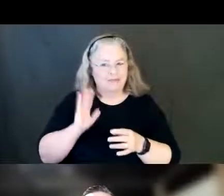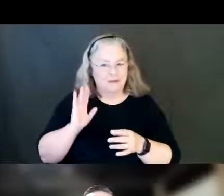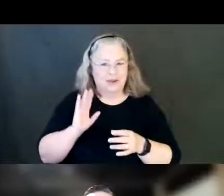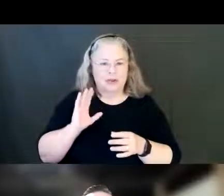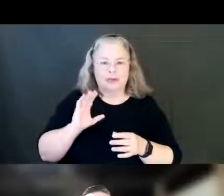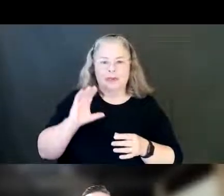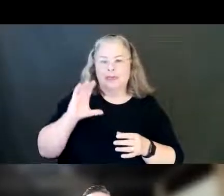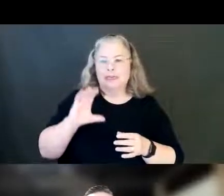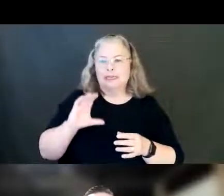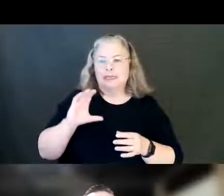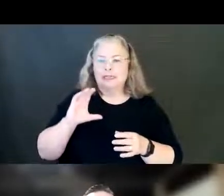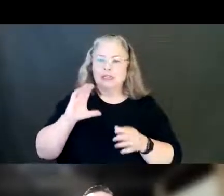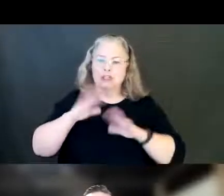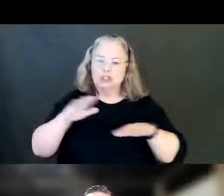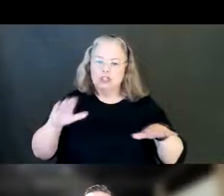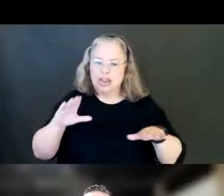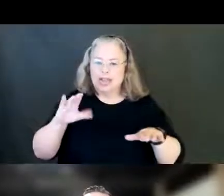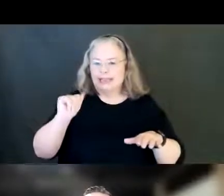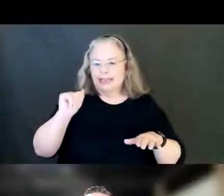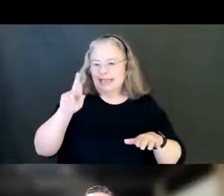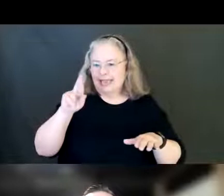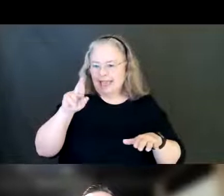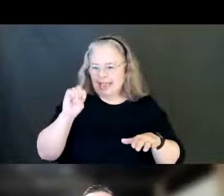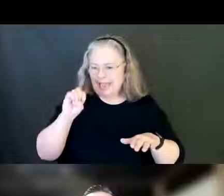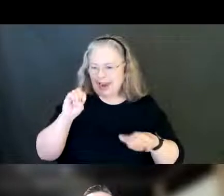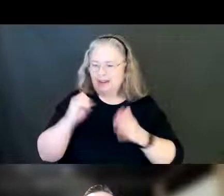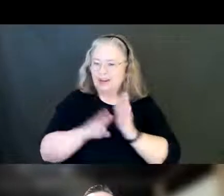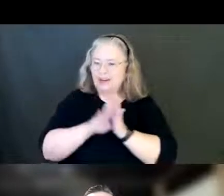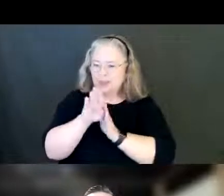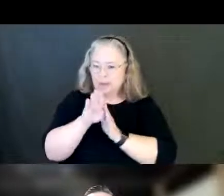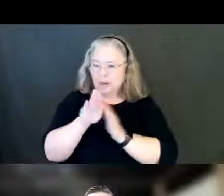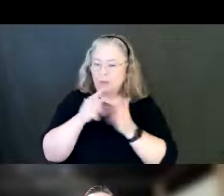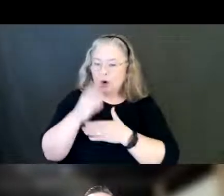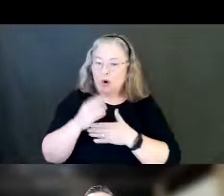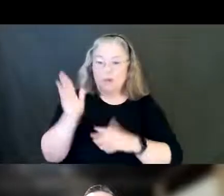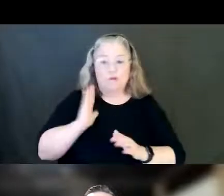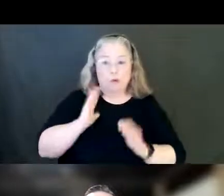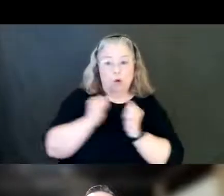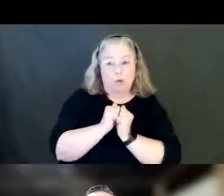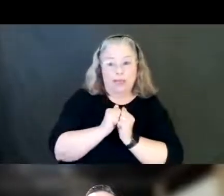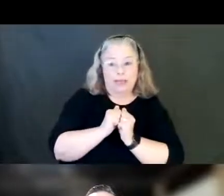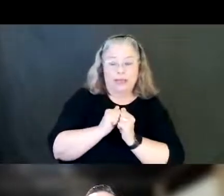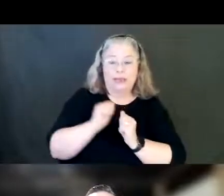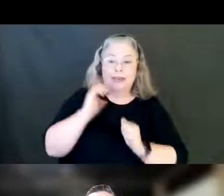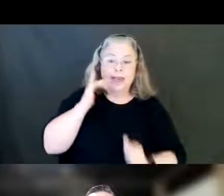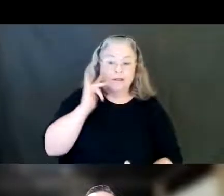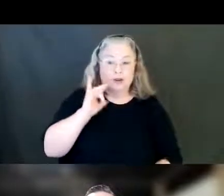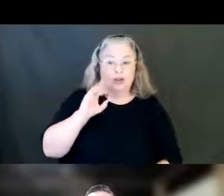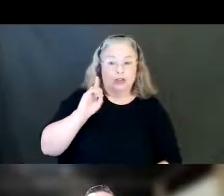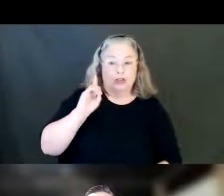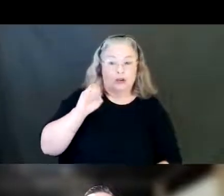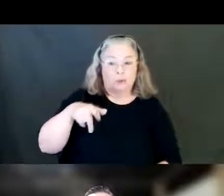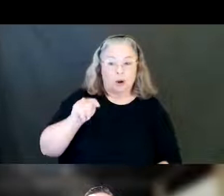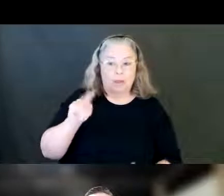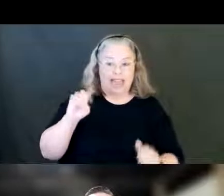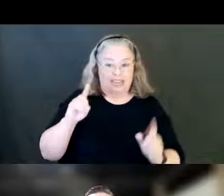childcare and development programs just transitioned from Department of Education earlier this year. And so